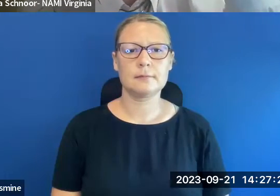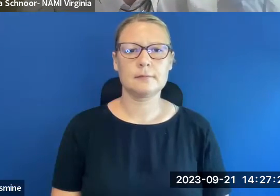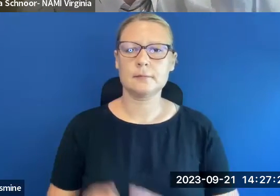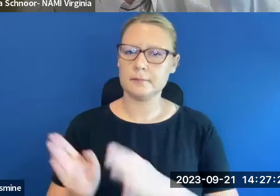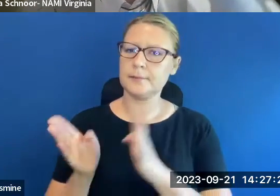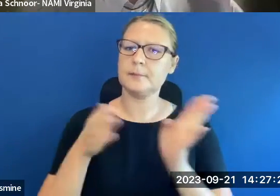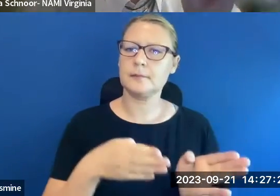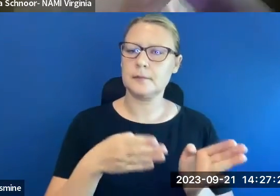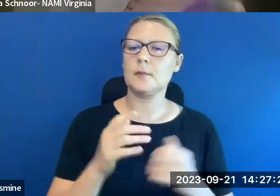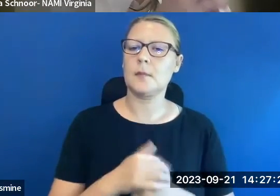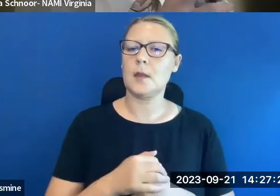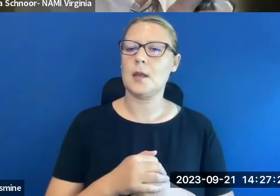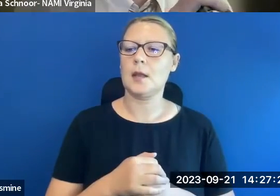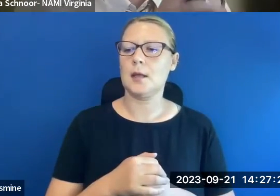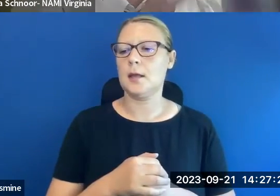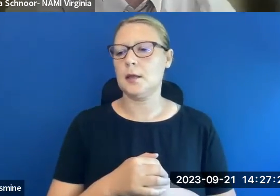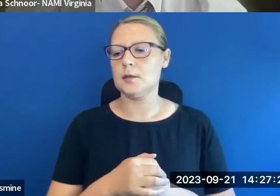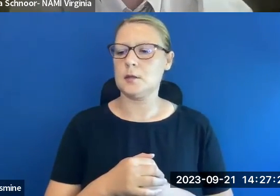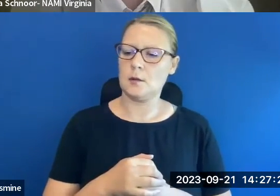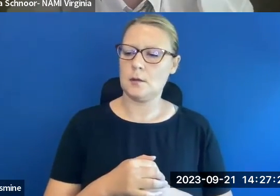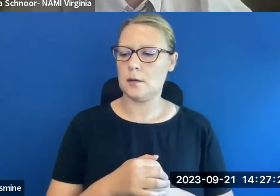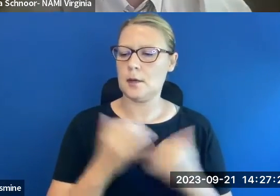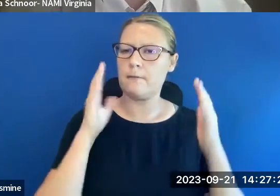quote unquote troubled teen industry.